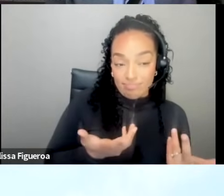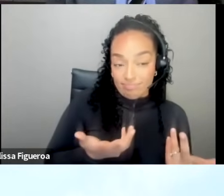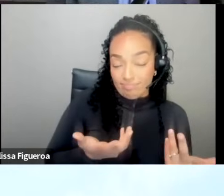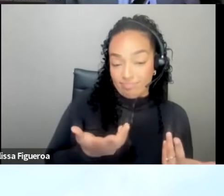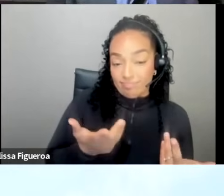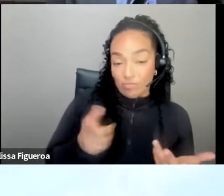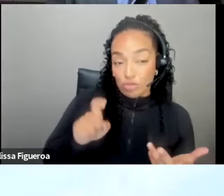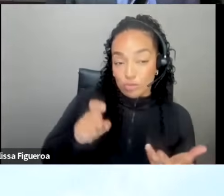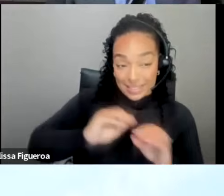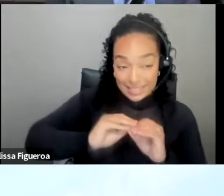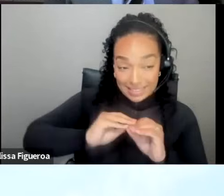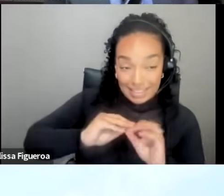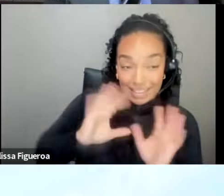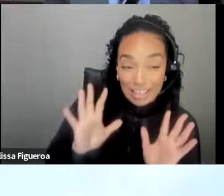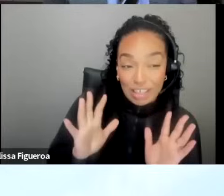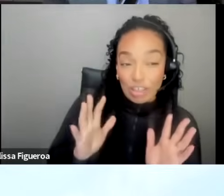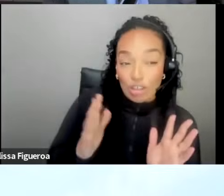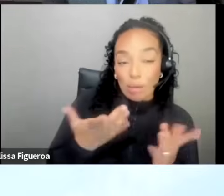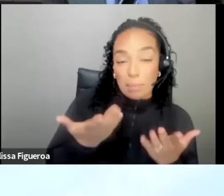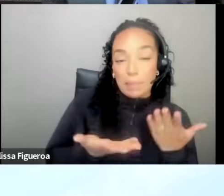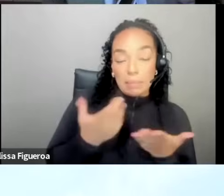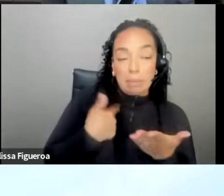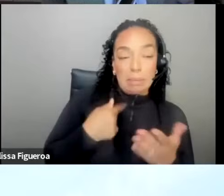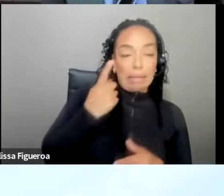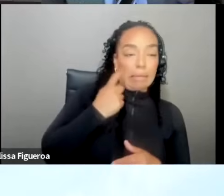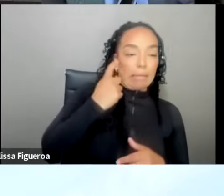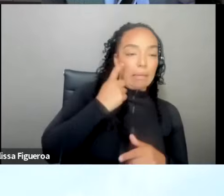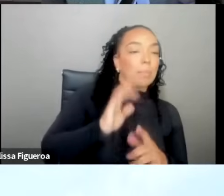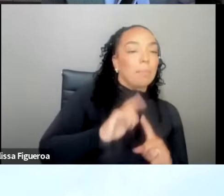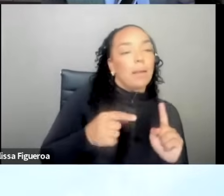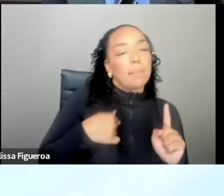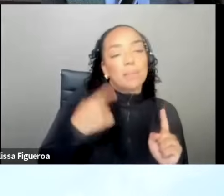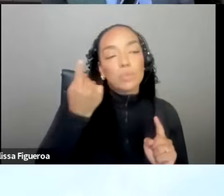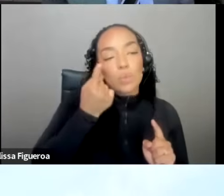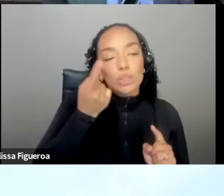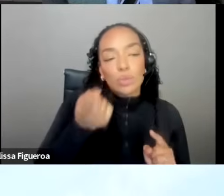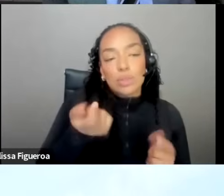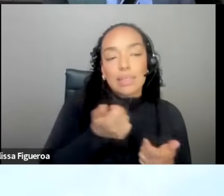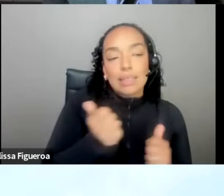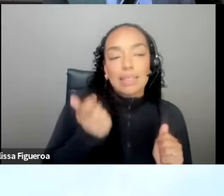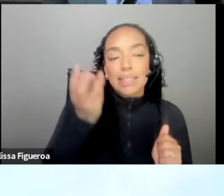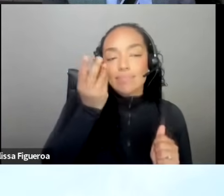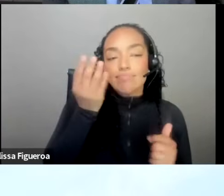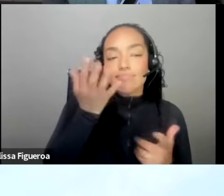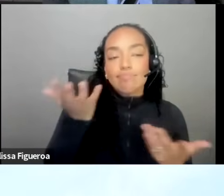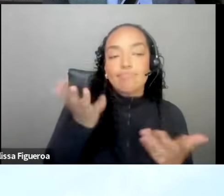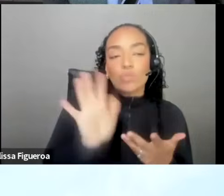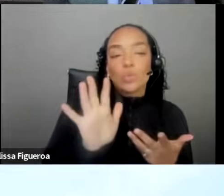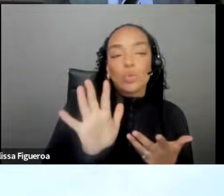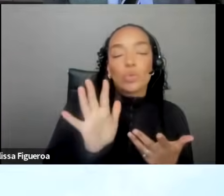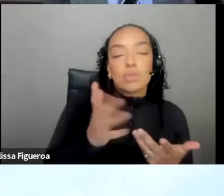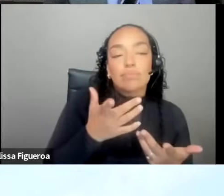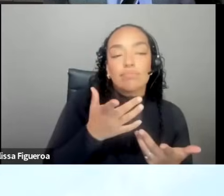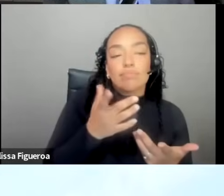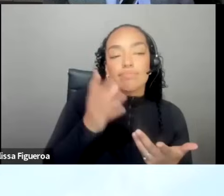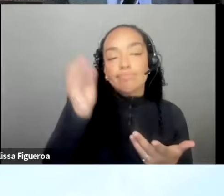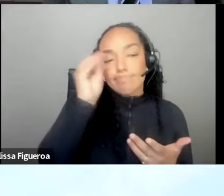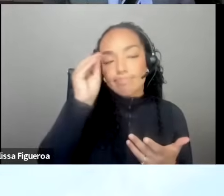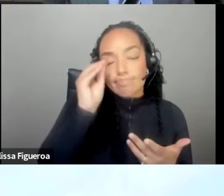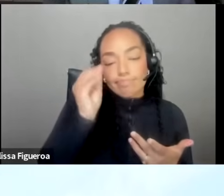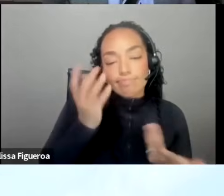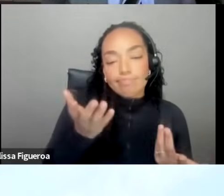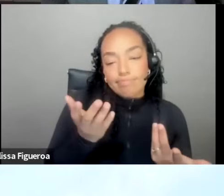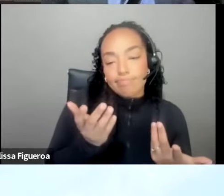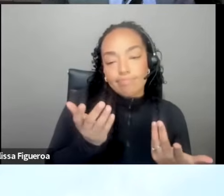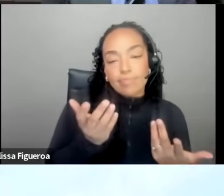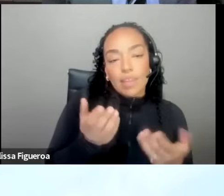Or and maybe this is speculative, but I just wondered if you had any thoughts about, how much we can